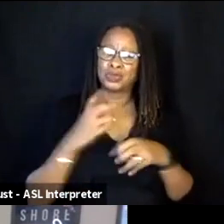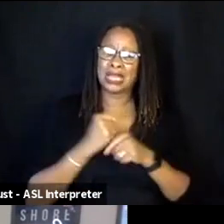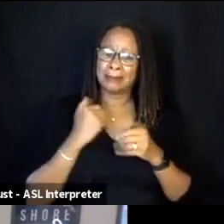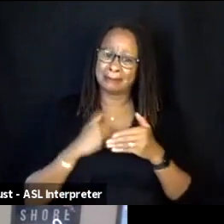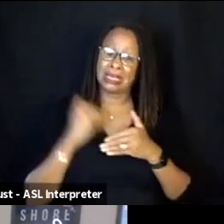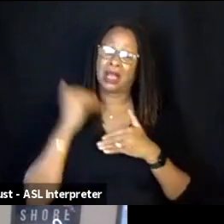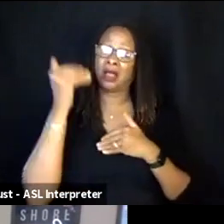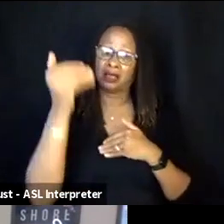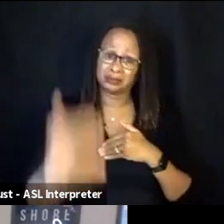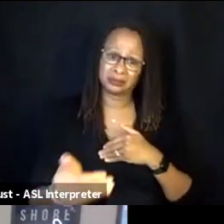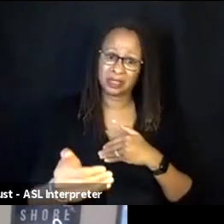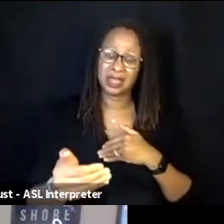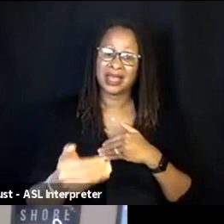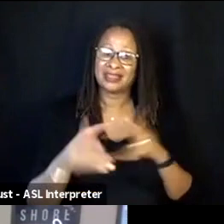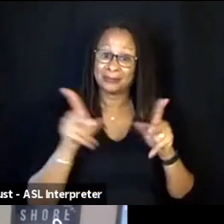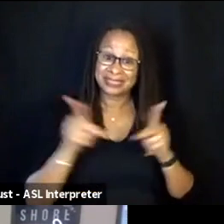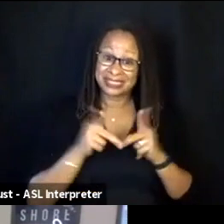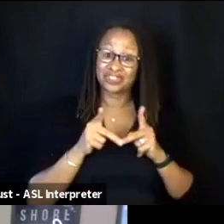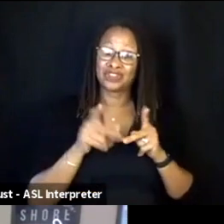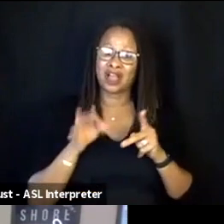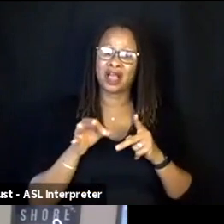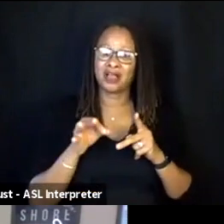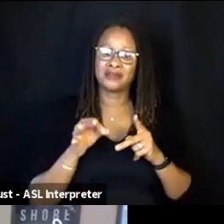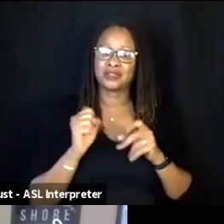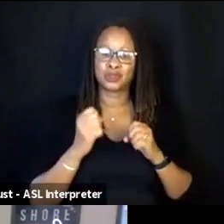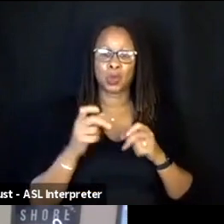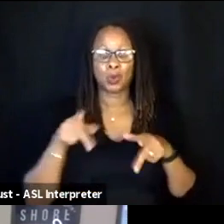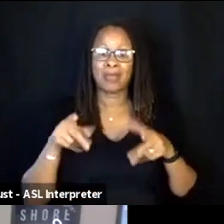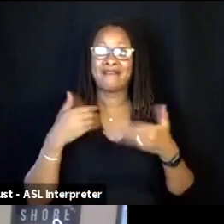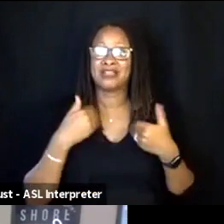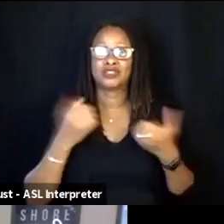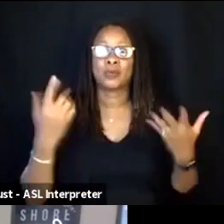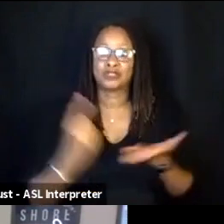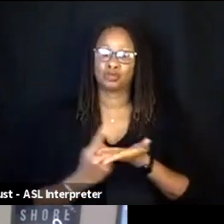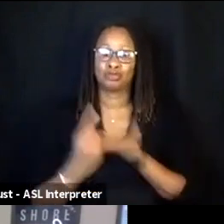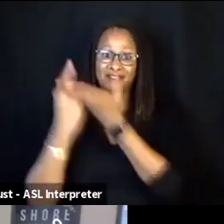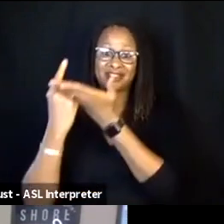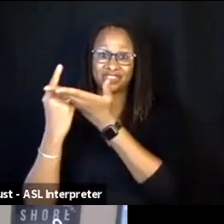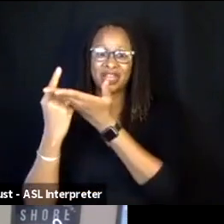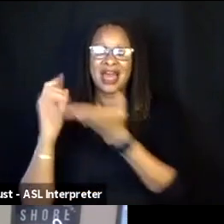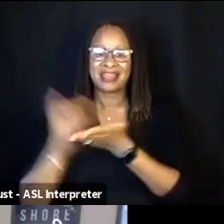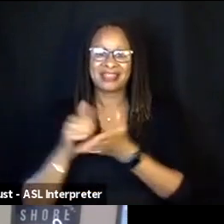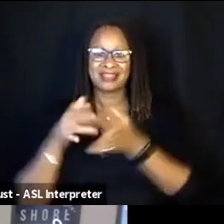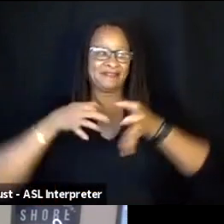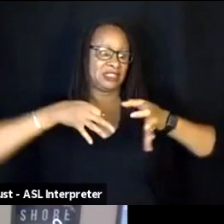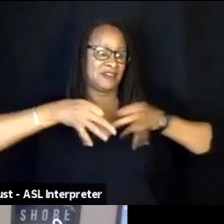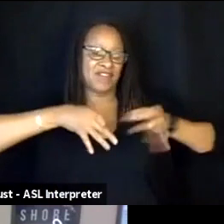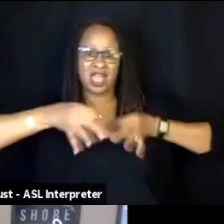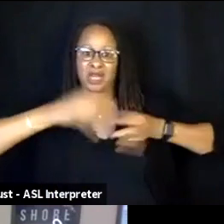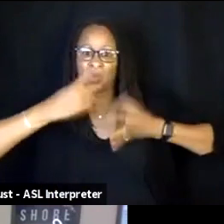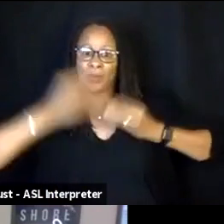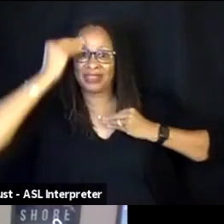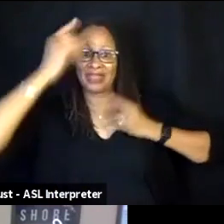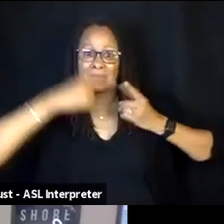beyond that position of being so privileged that they have been defining what we think